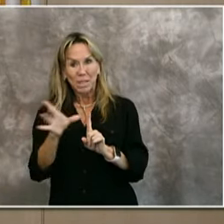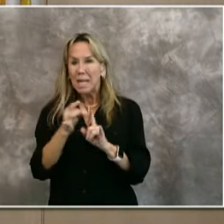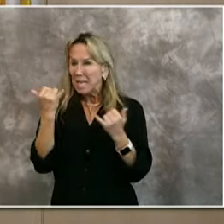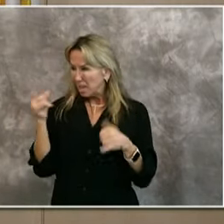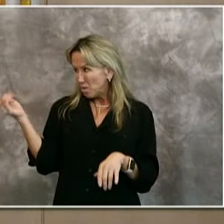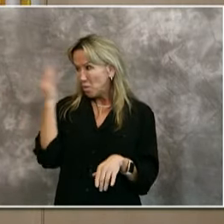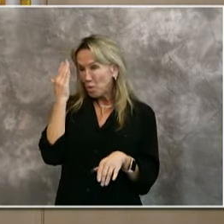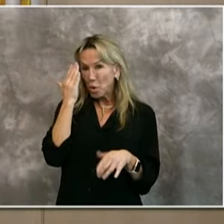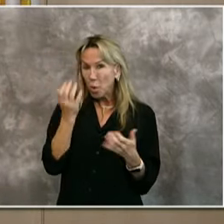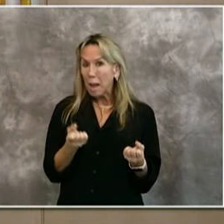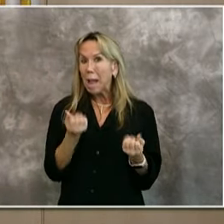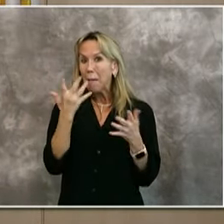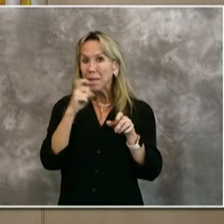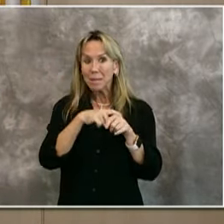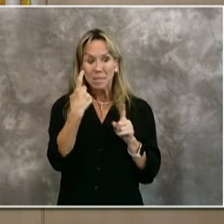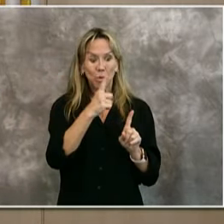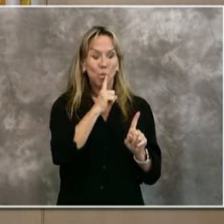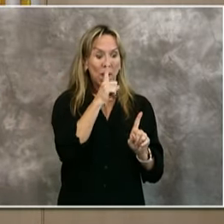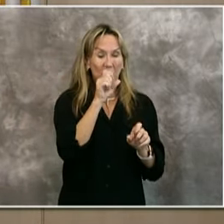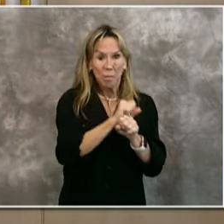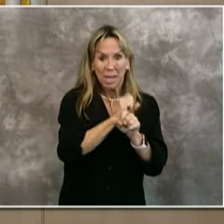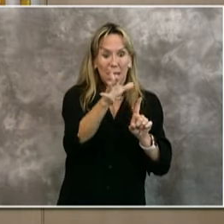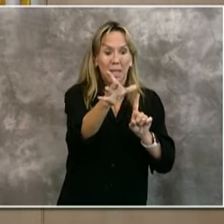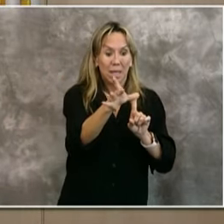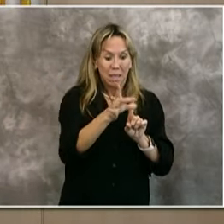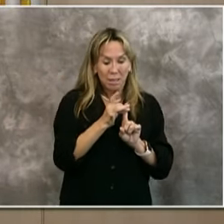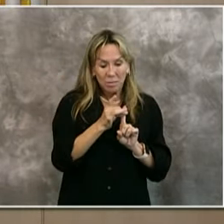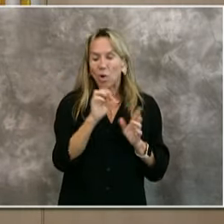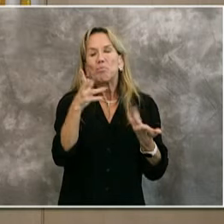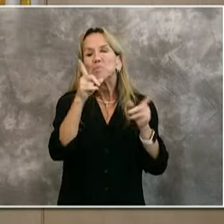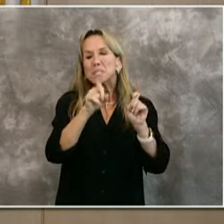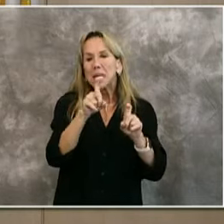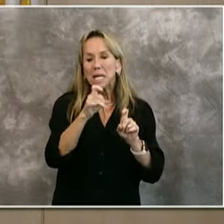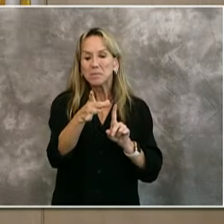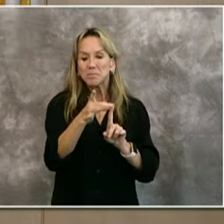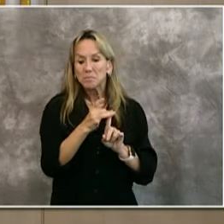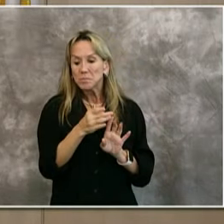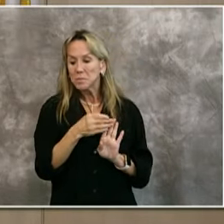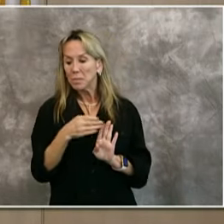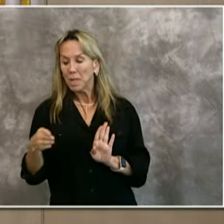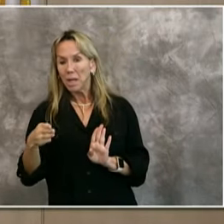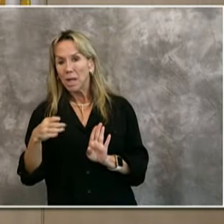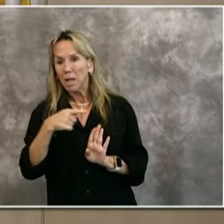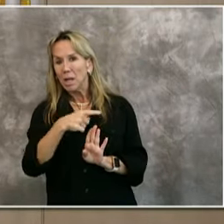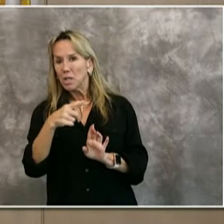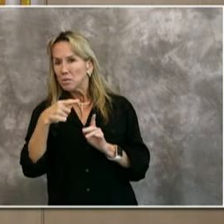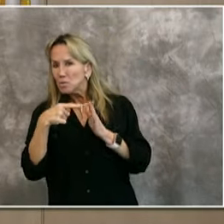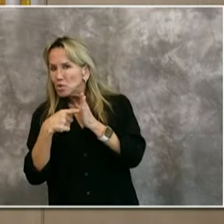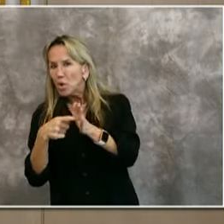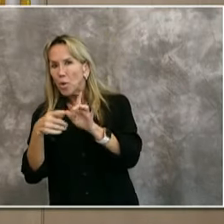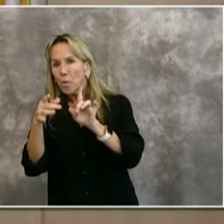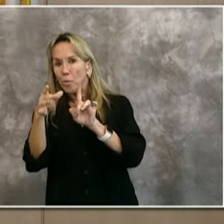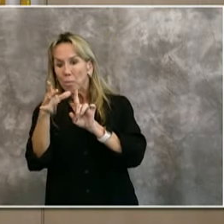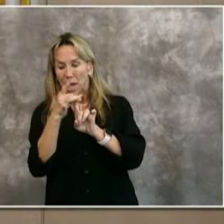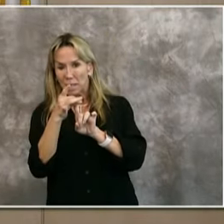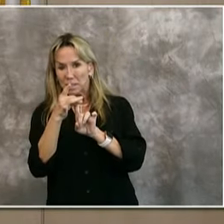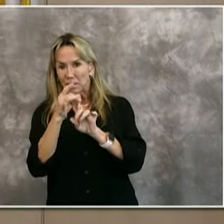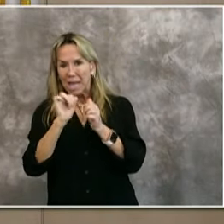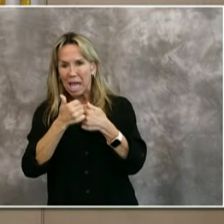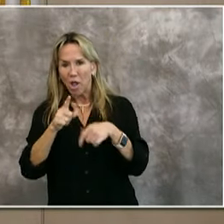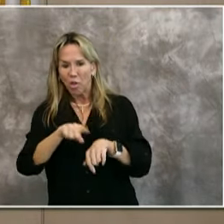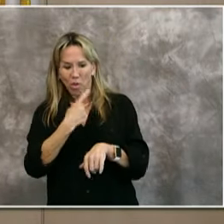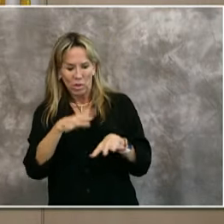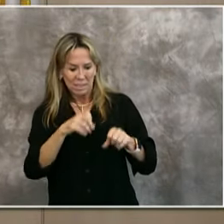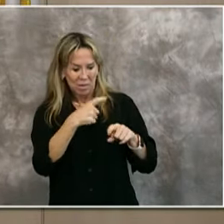time is from when somebody gets a test to when the county reports a positive test to the public?